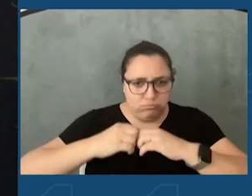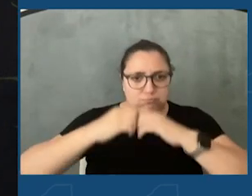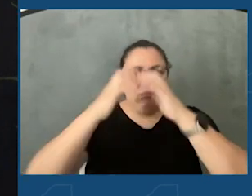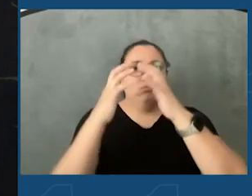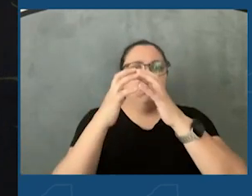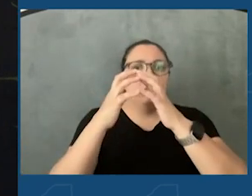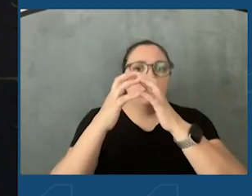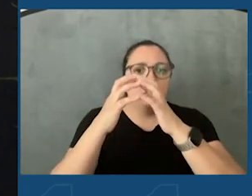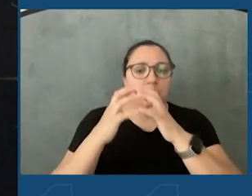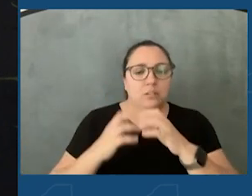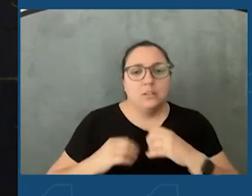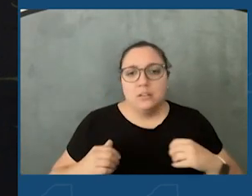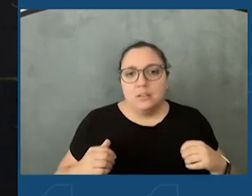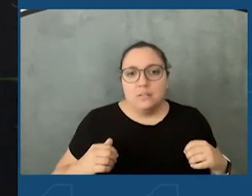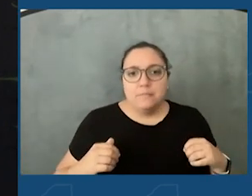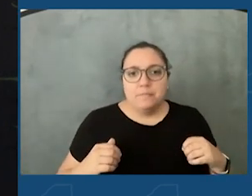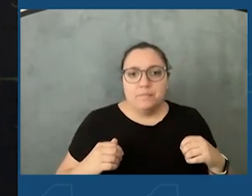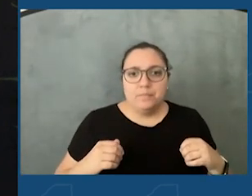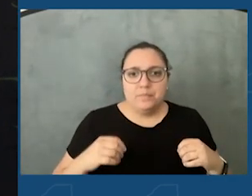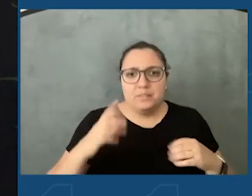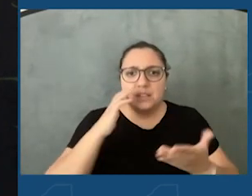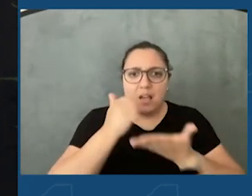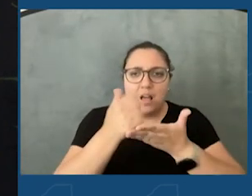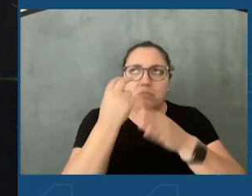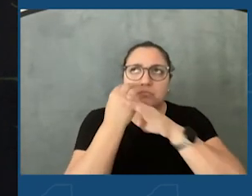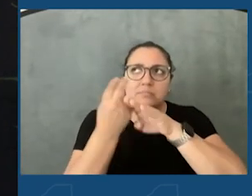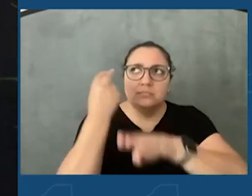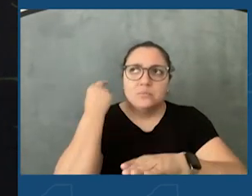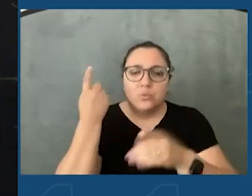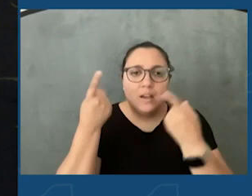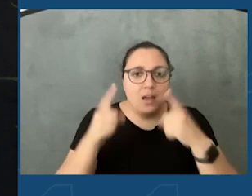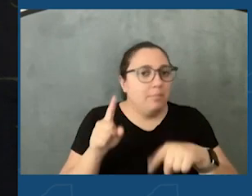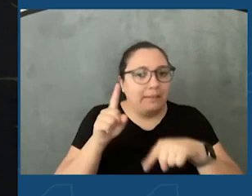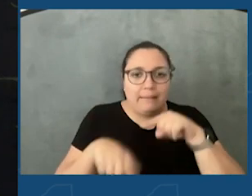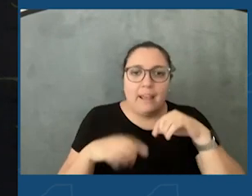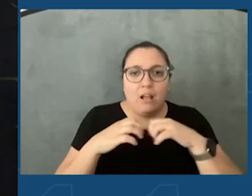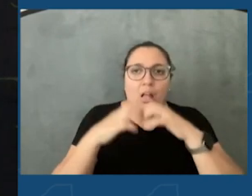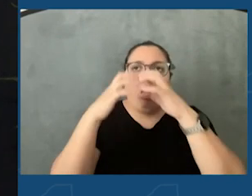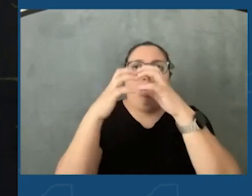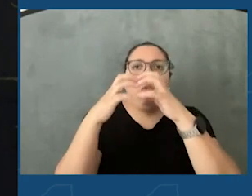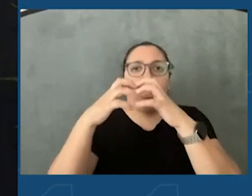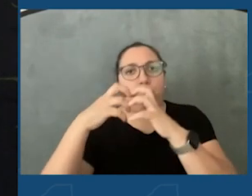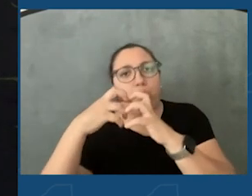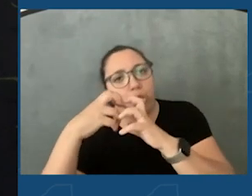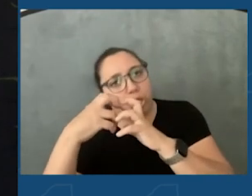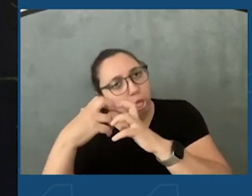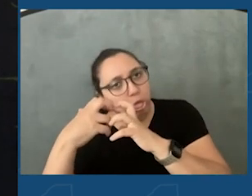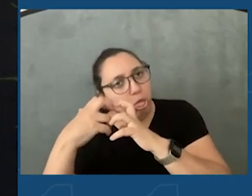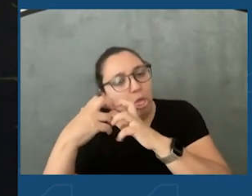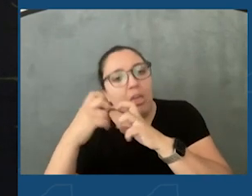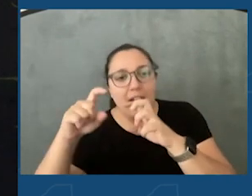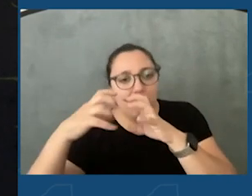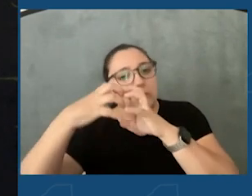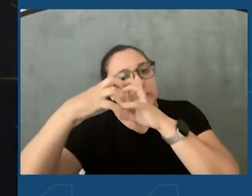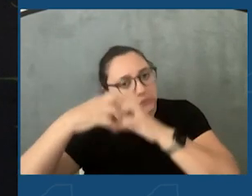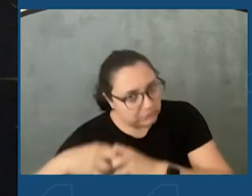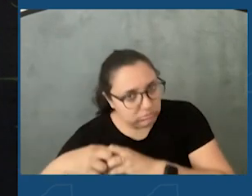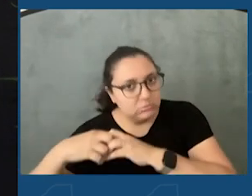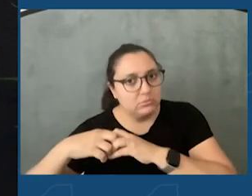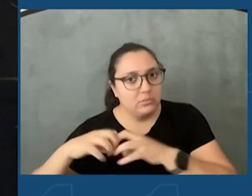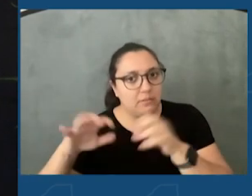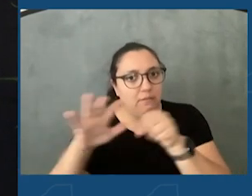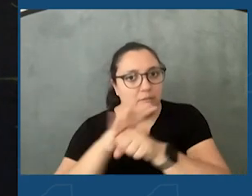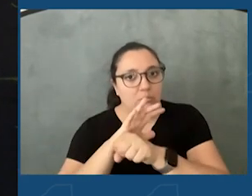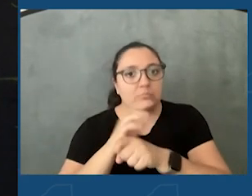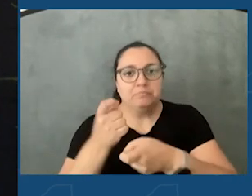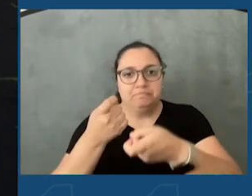reminder of the days gone by, but it can't stand there. We have to have these communities even just physically take them down. And saving the best